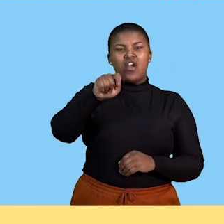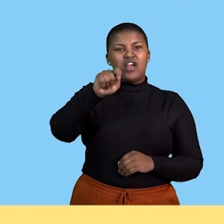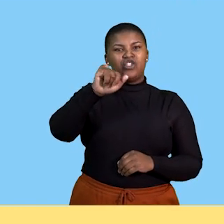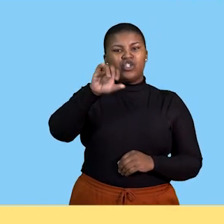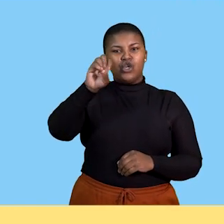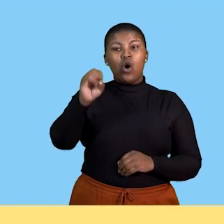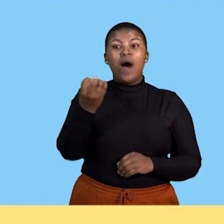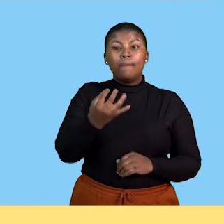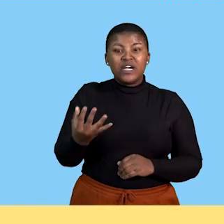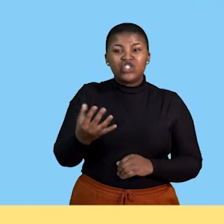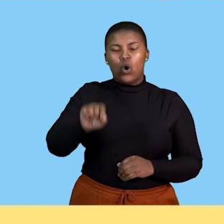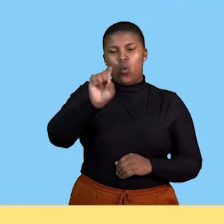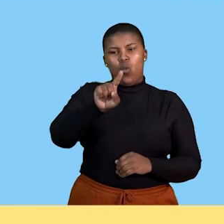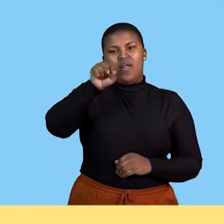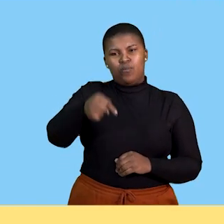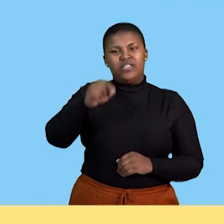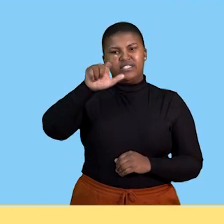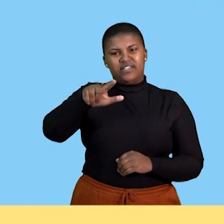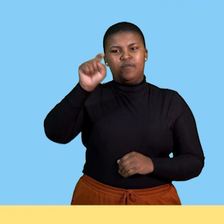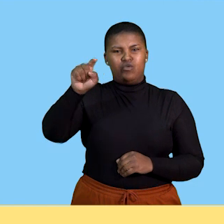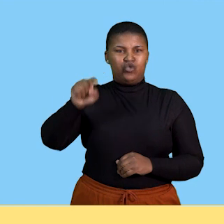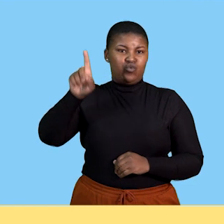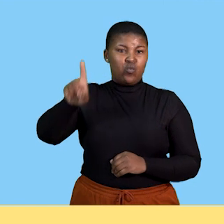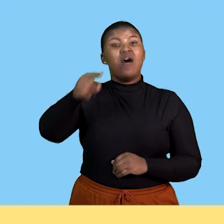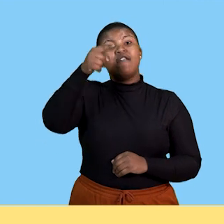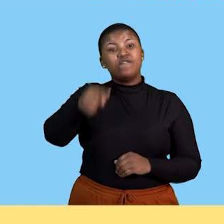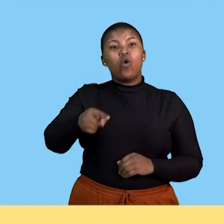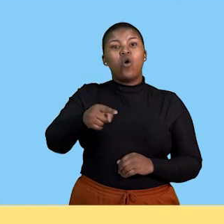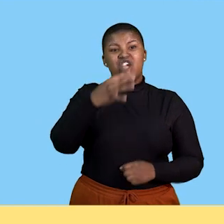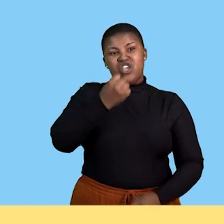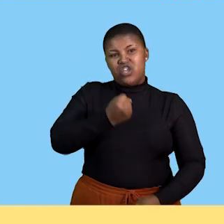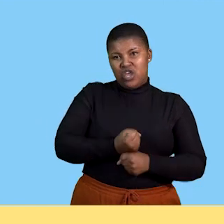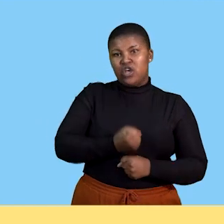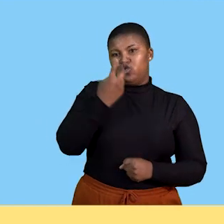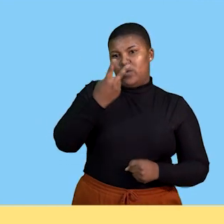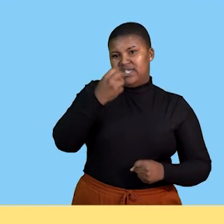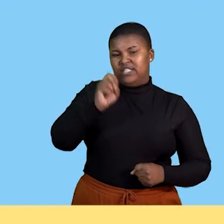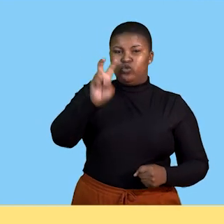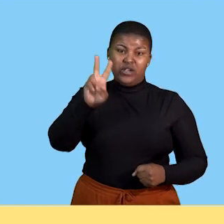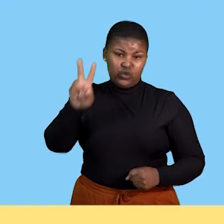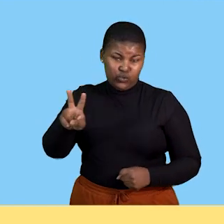1.7 as to 1. That is your acid test ratio for the year